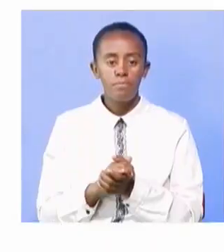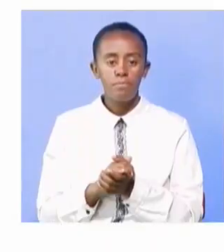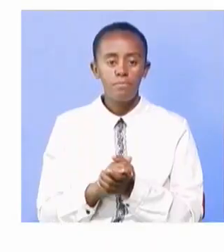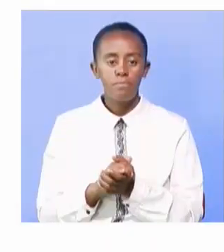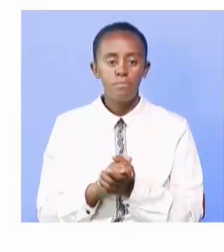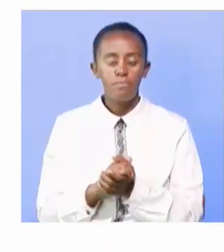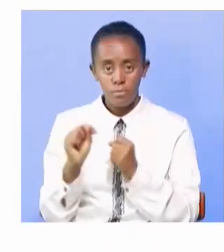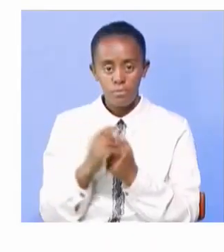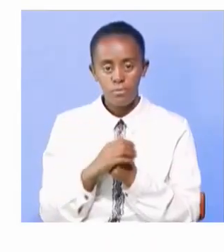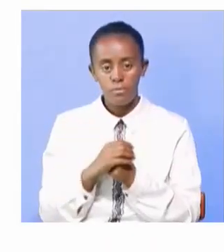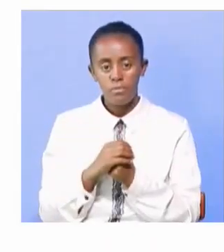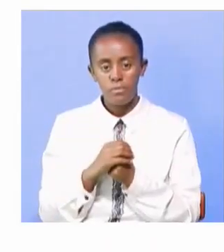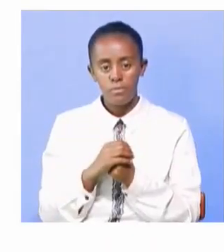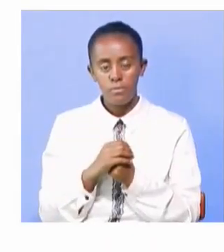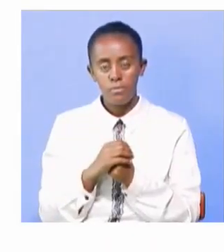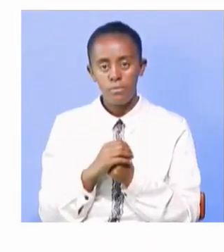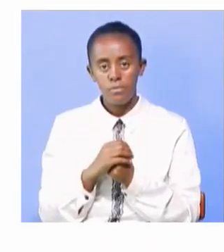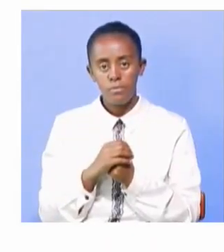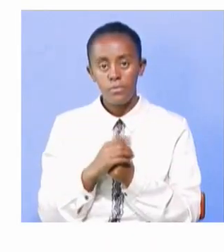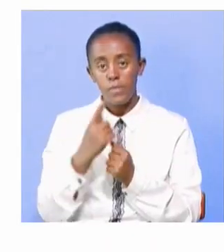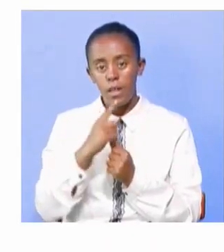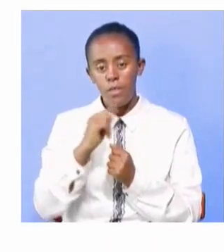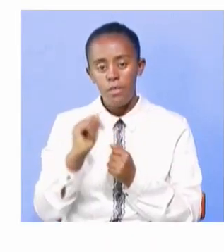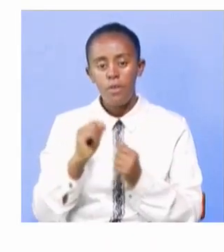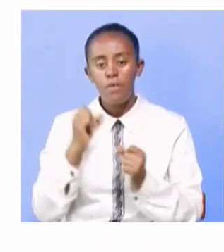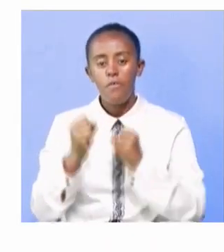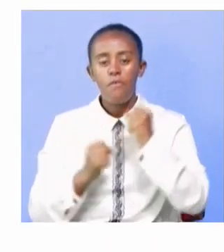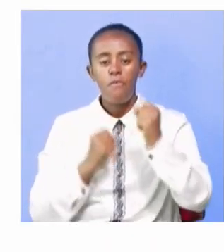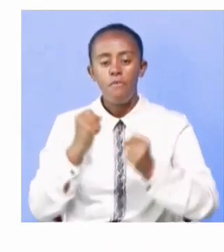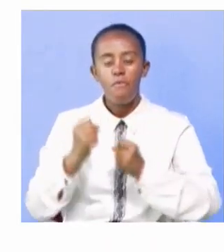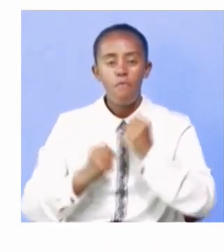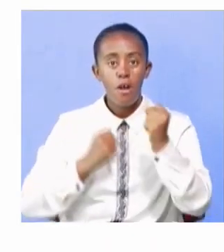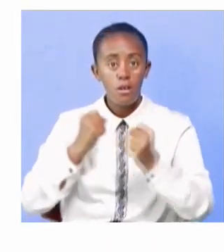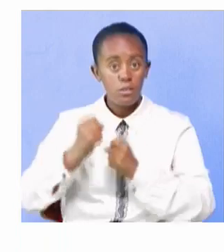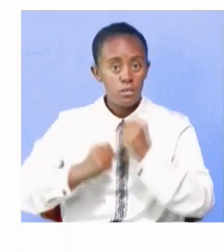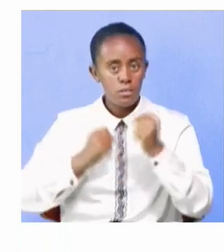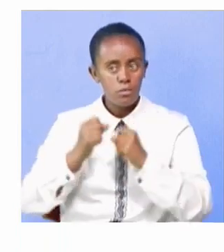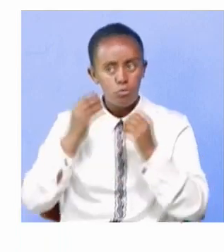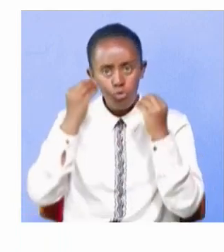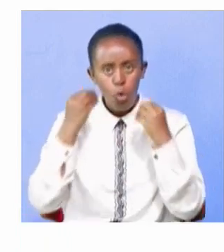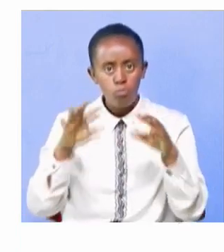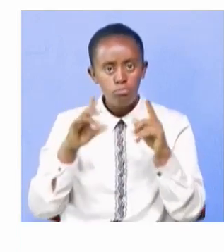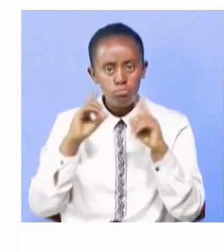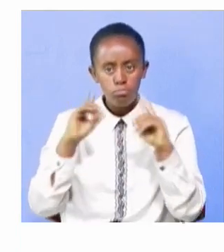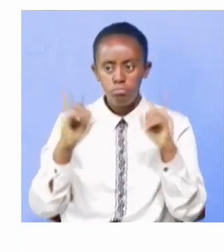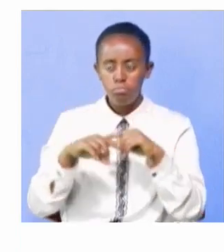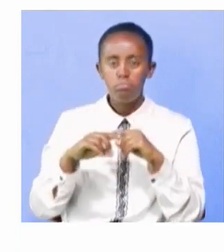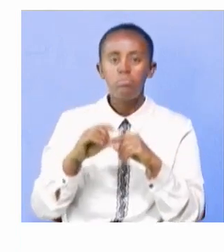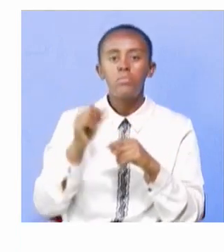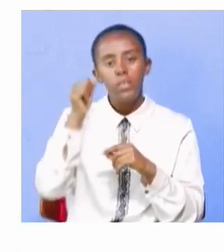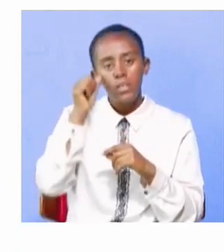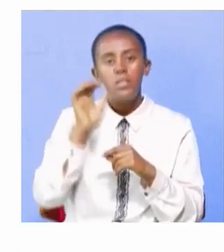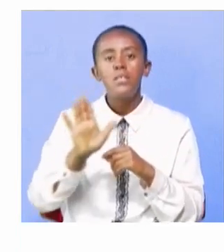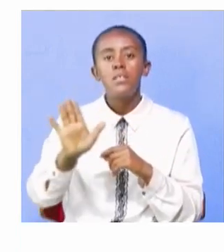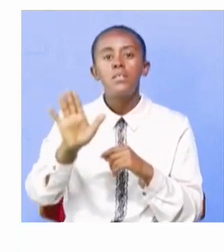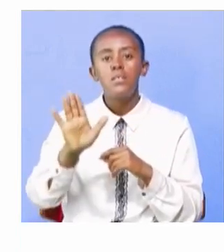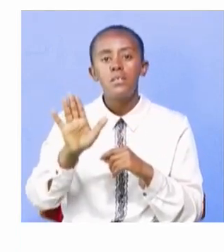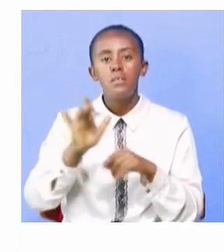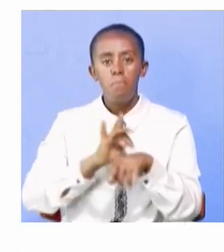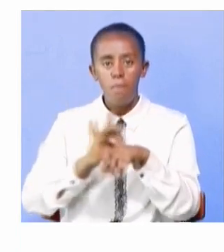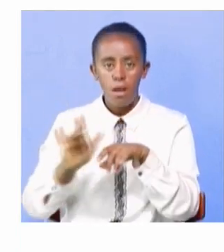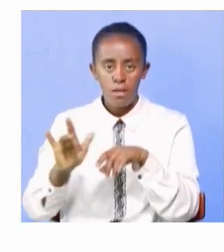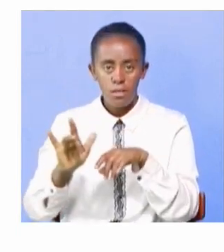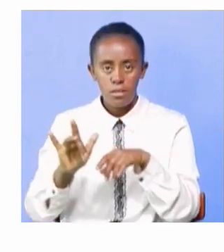Number 5, the runner lost his blank